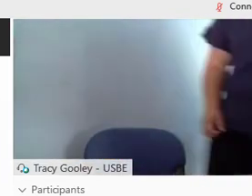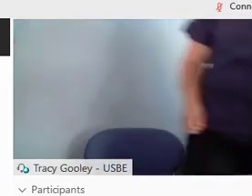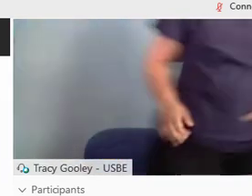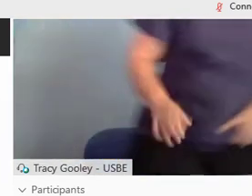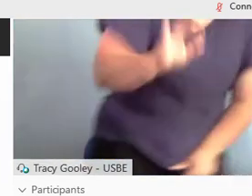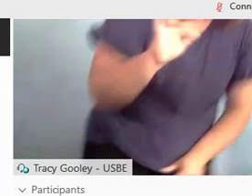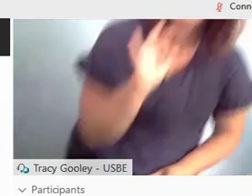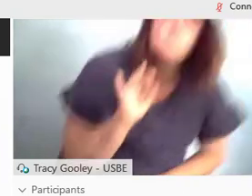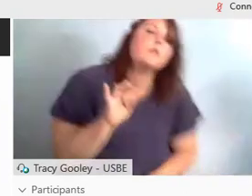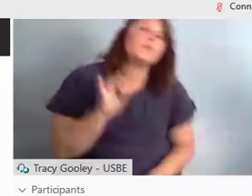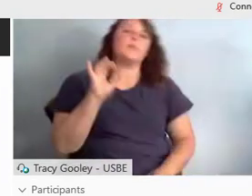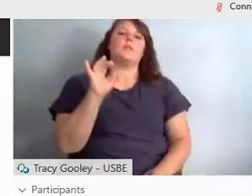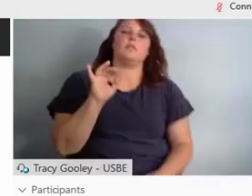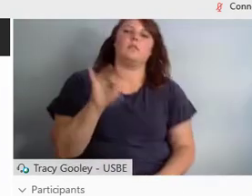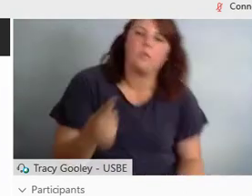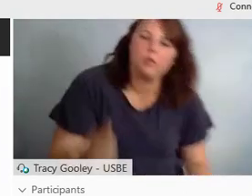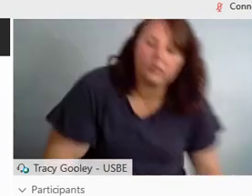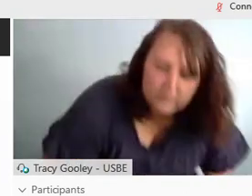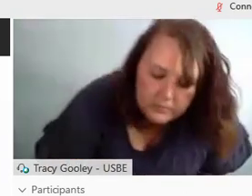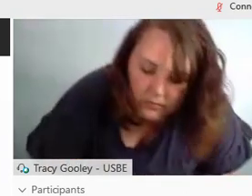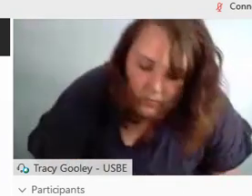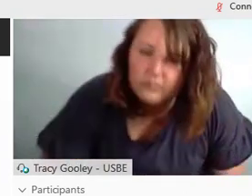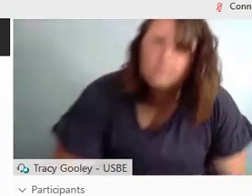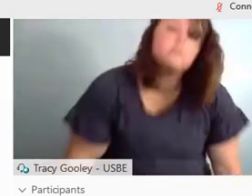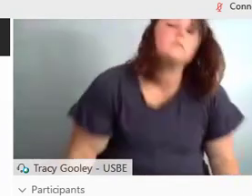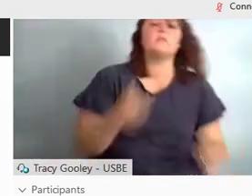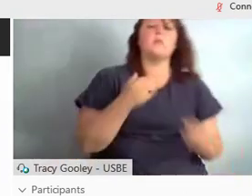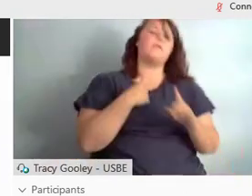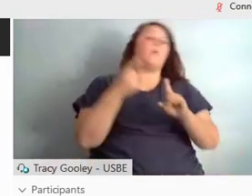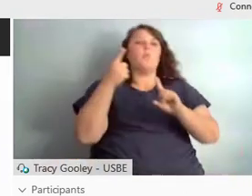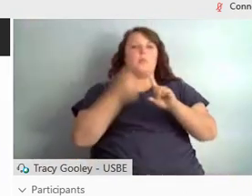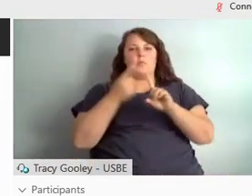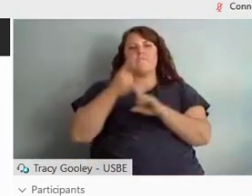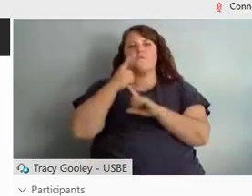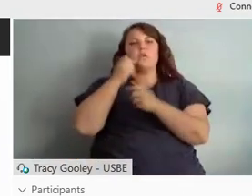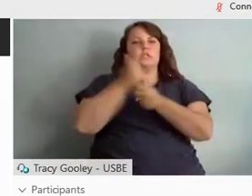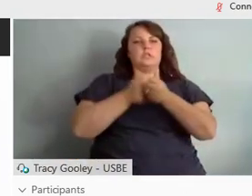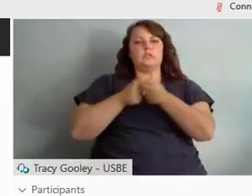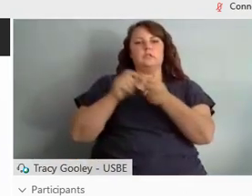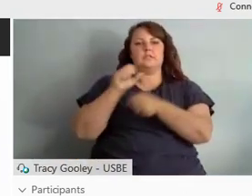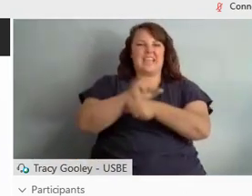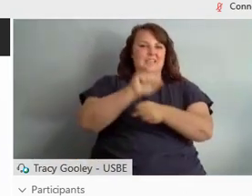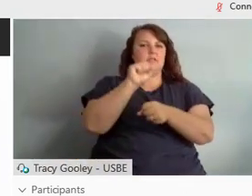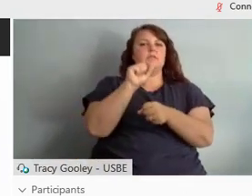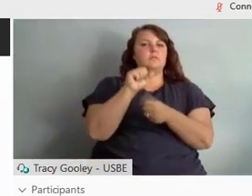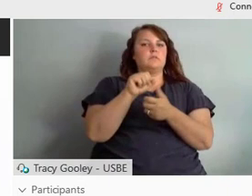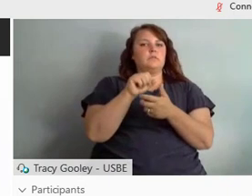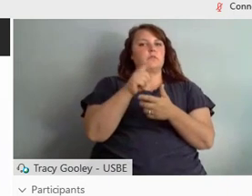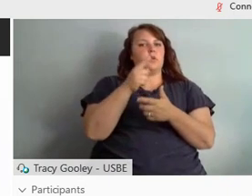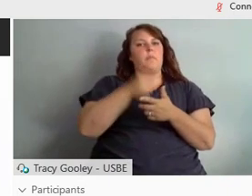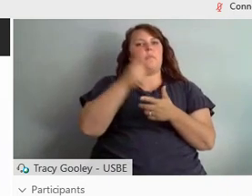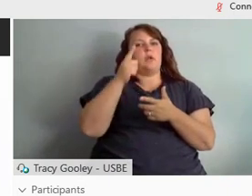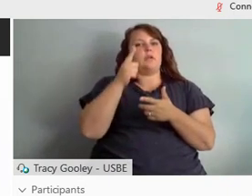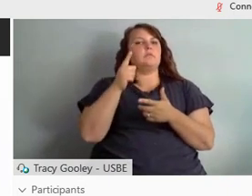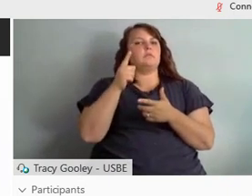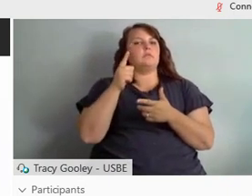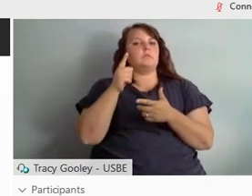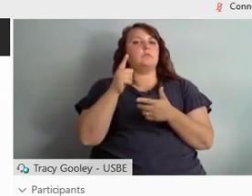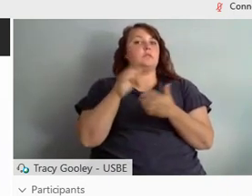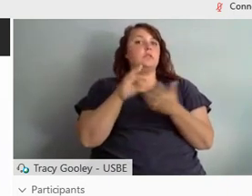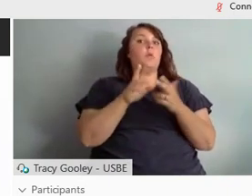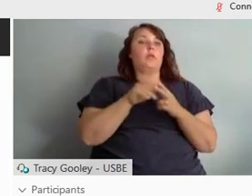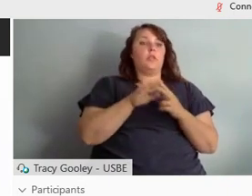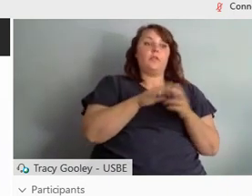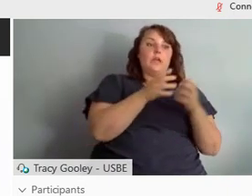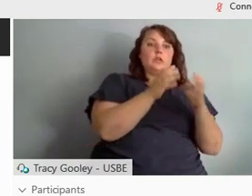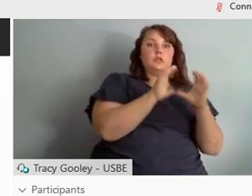1 point for each task. So it's 1 point they either sorted correctly or they didn't. 1 point they either